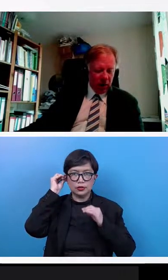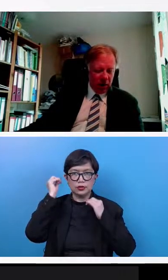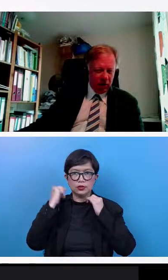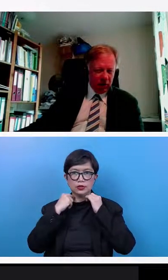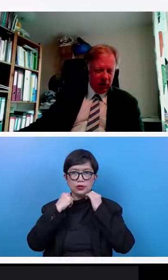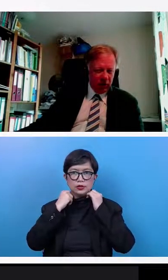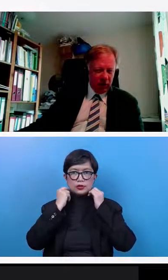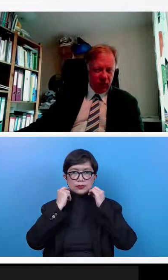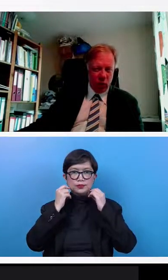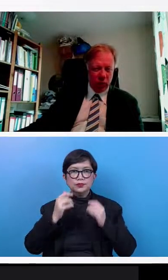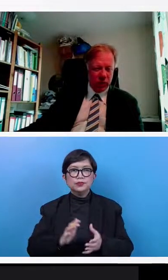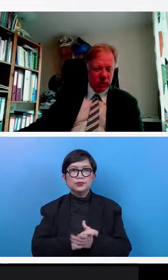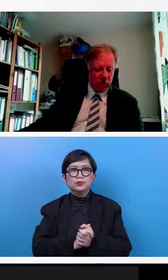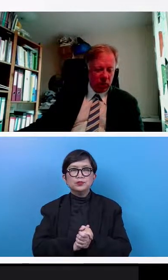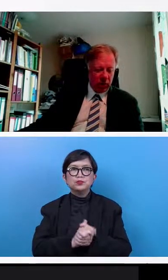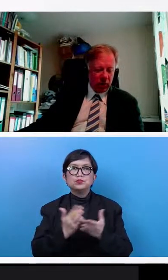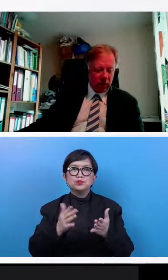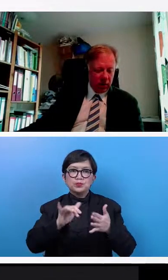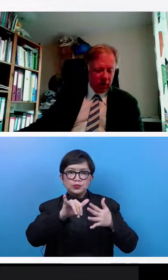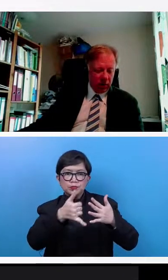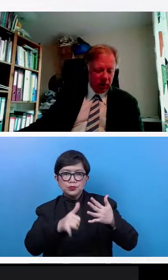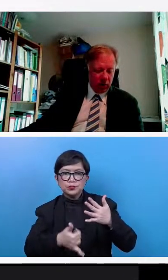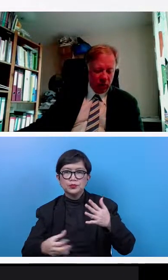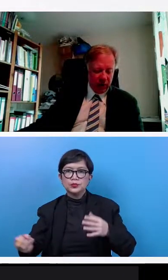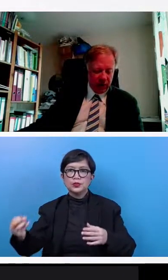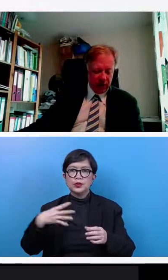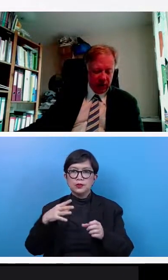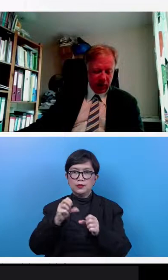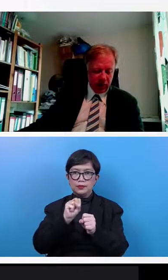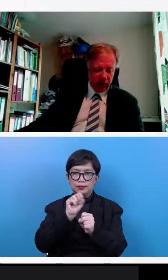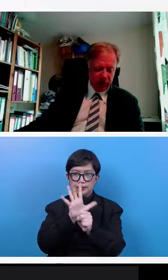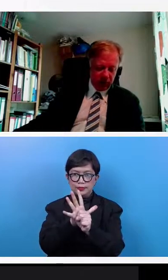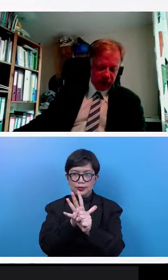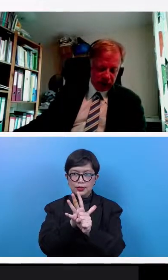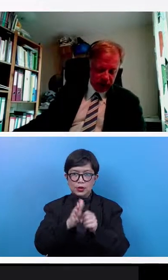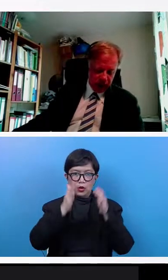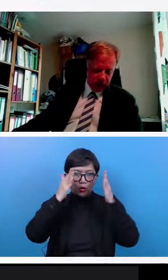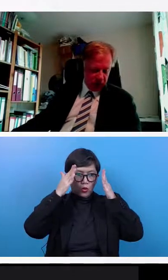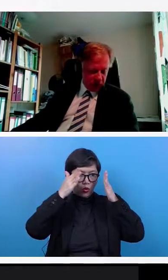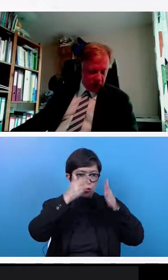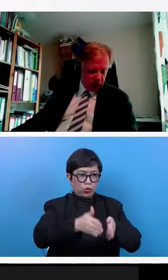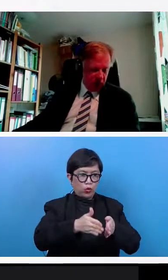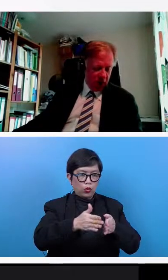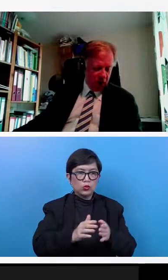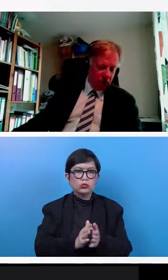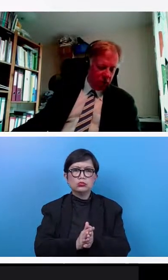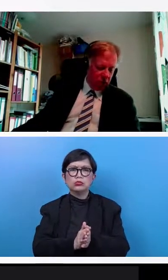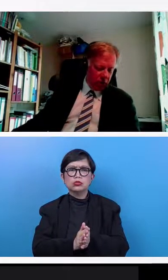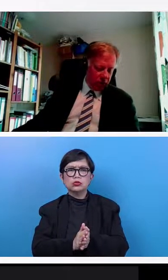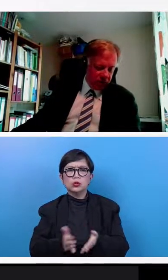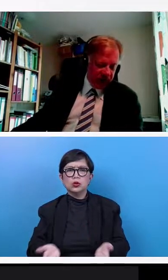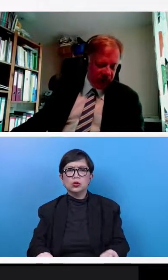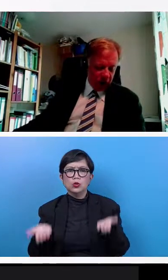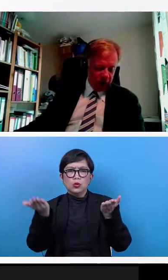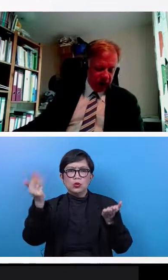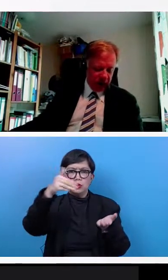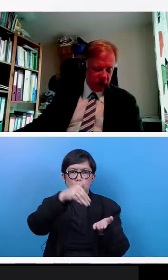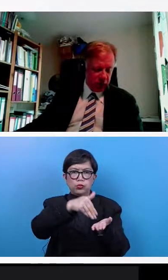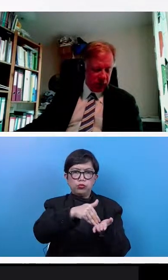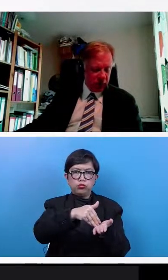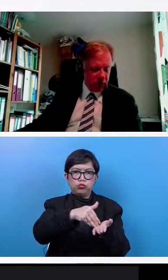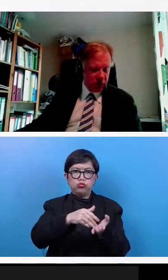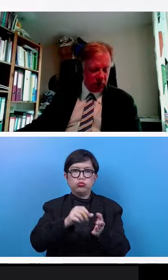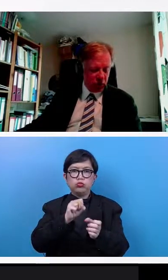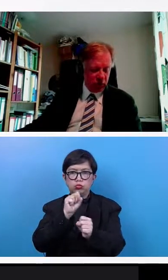will focus on the COVID-19 recovery needs assessments, the CRNAs,